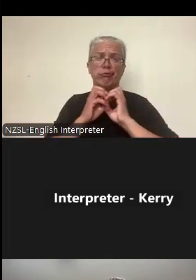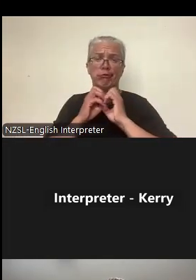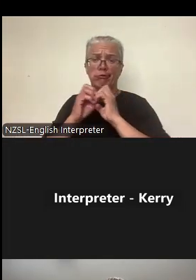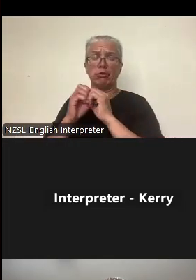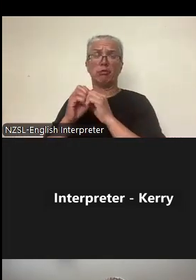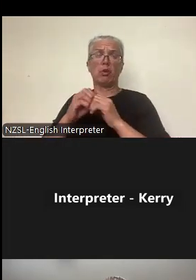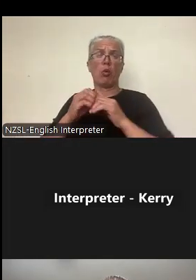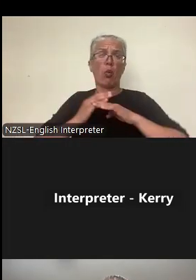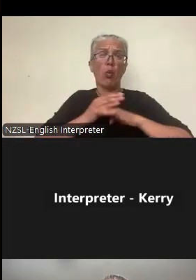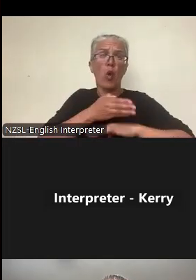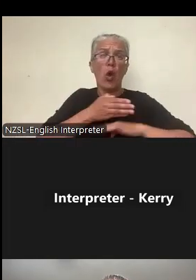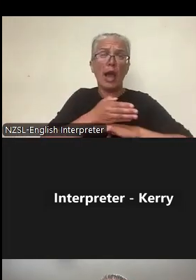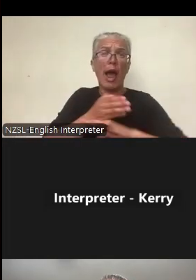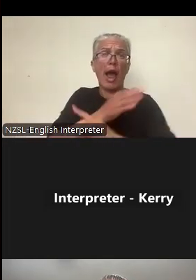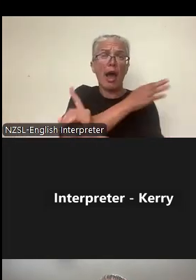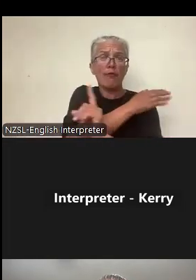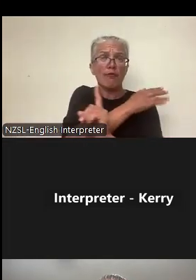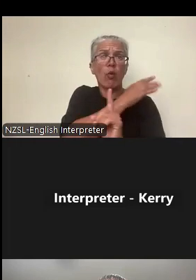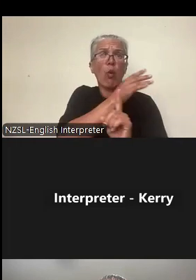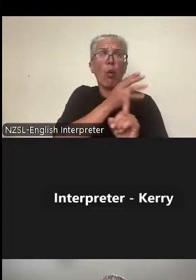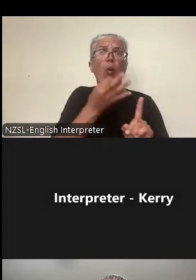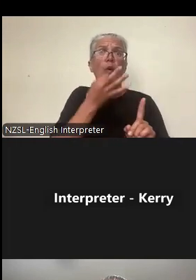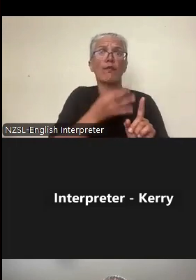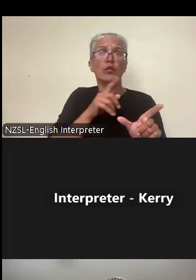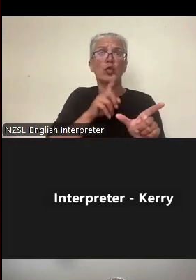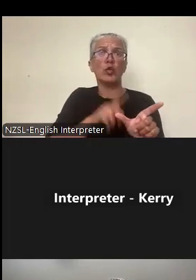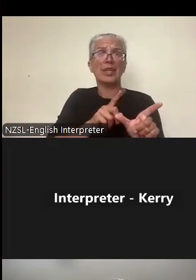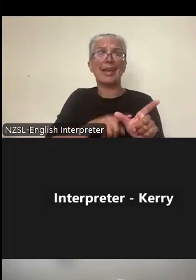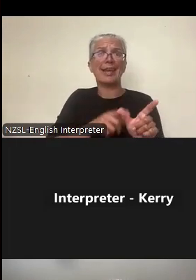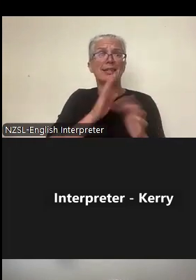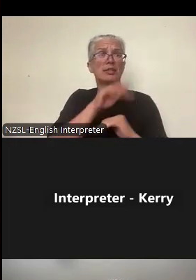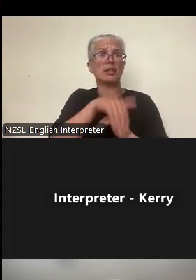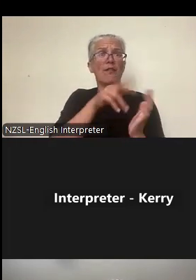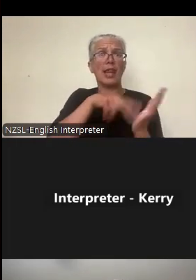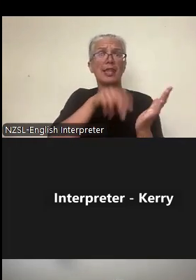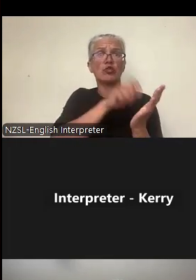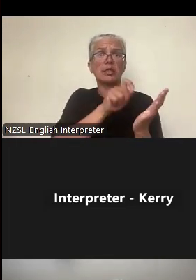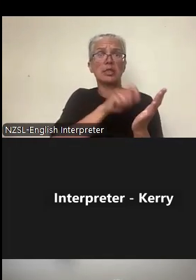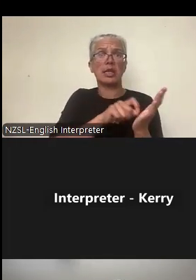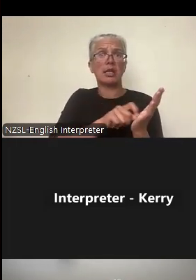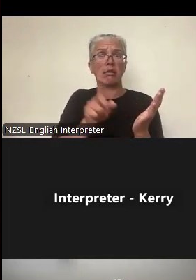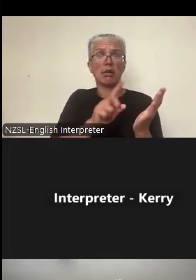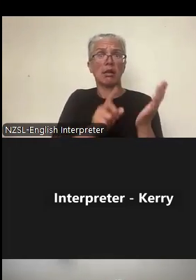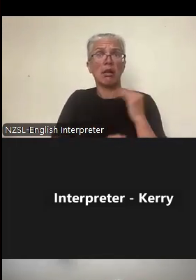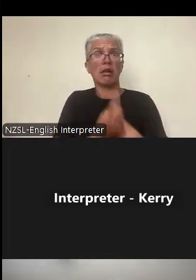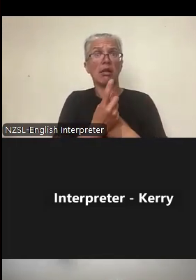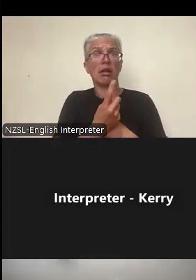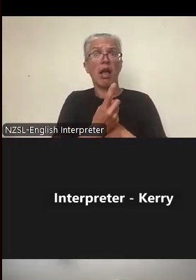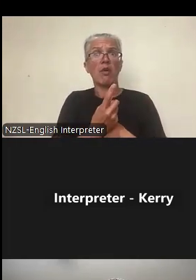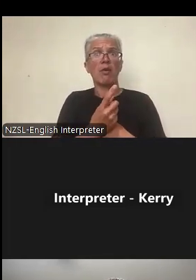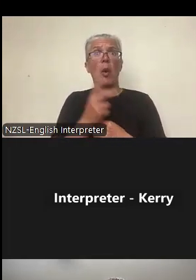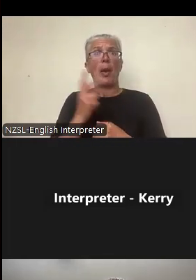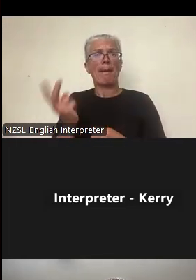years, and we're still working hard in literacy. But that has meant that we've had both Ministers of